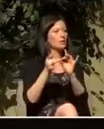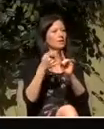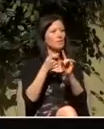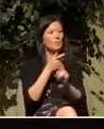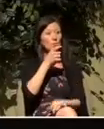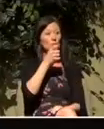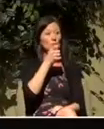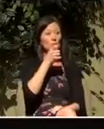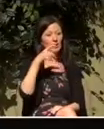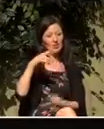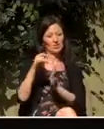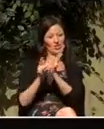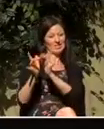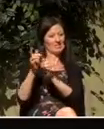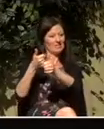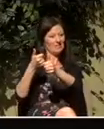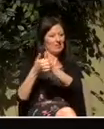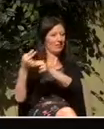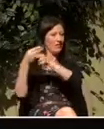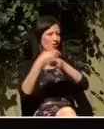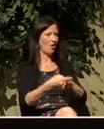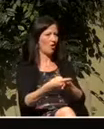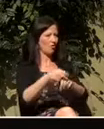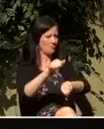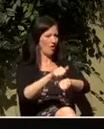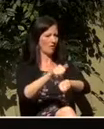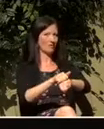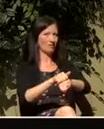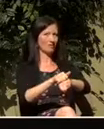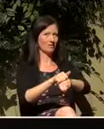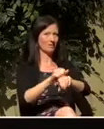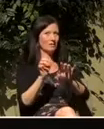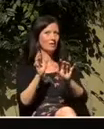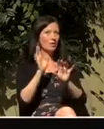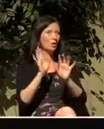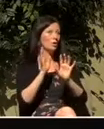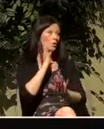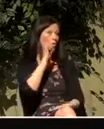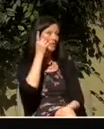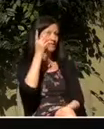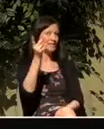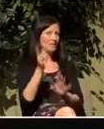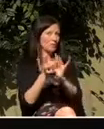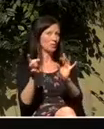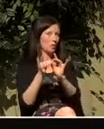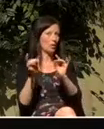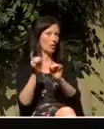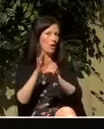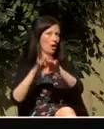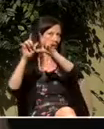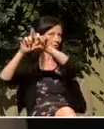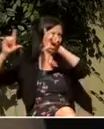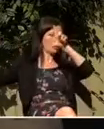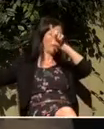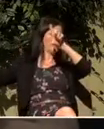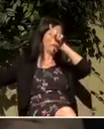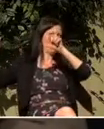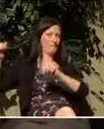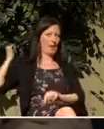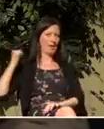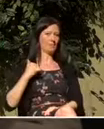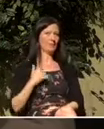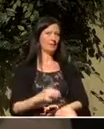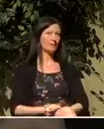I'd like to read the scriptures with you as they will appear on the screen behind me, and I'm just going to go right through them as they